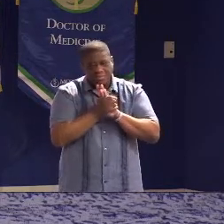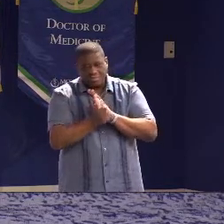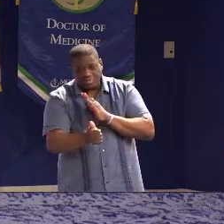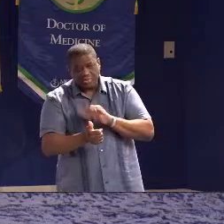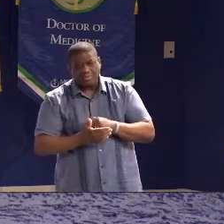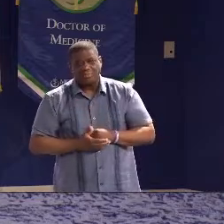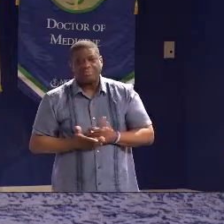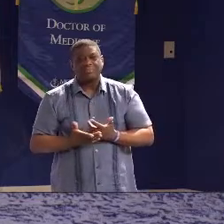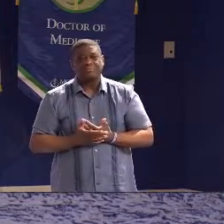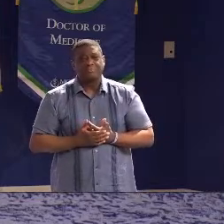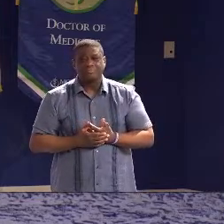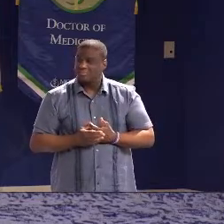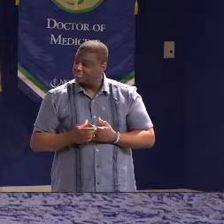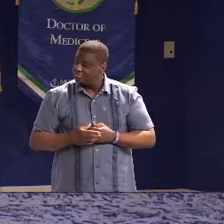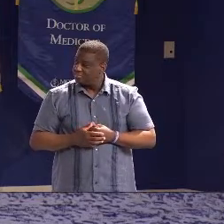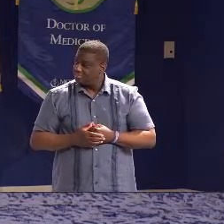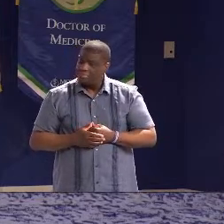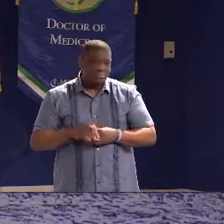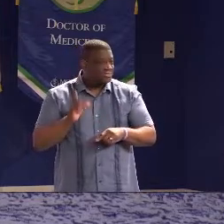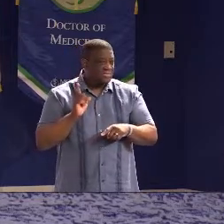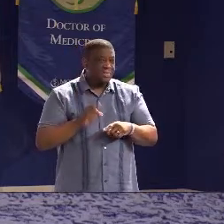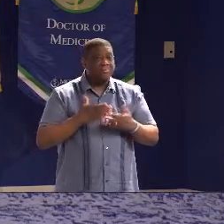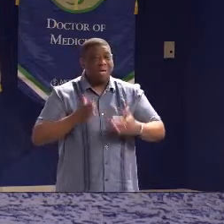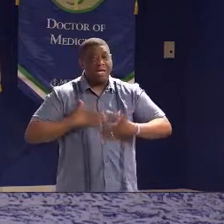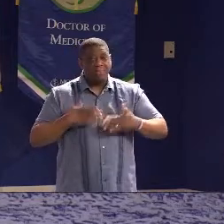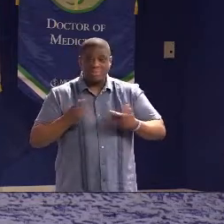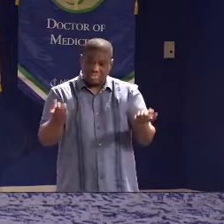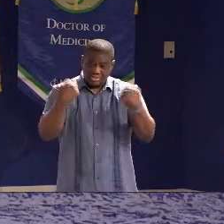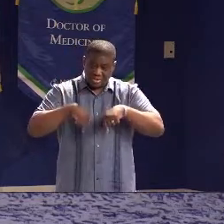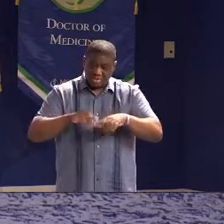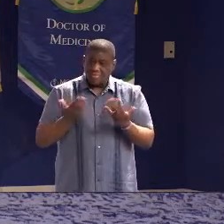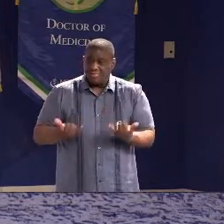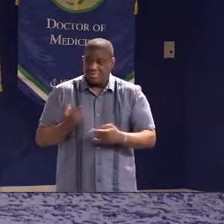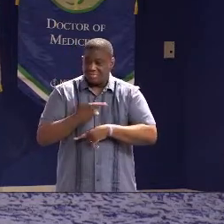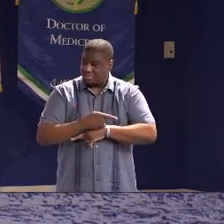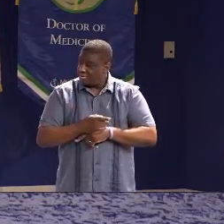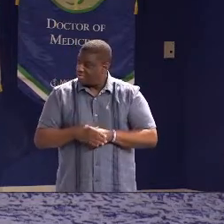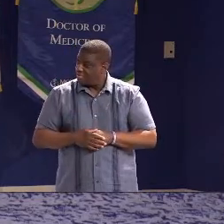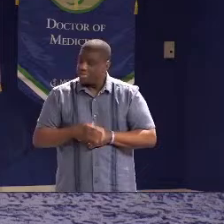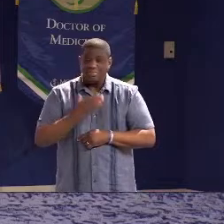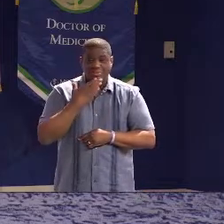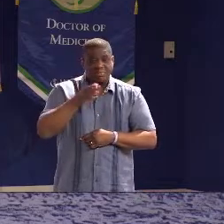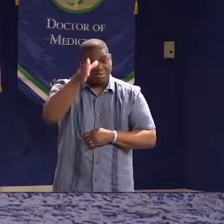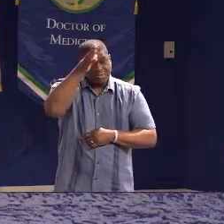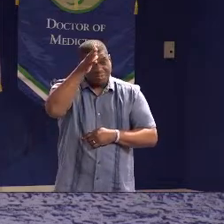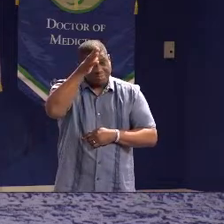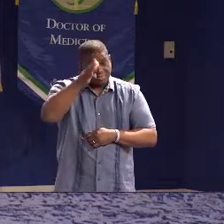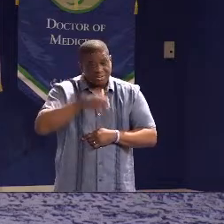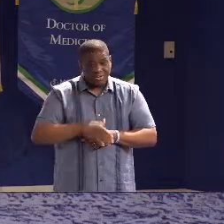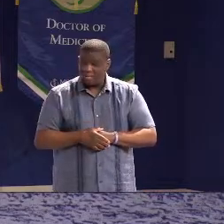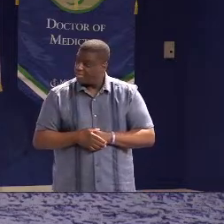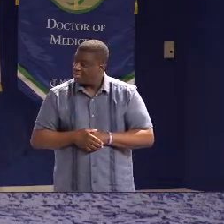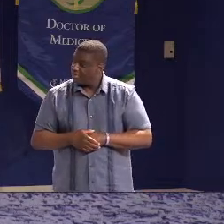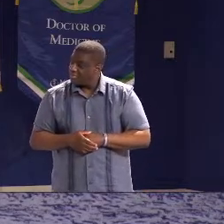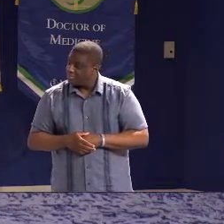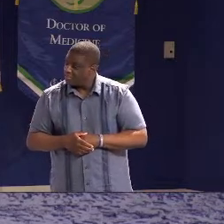So I'm really glad she could make it here today. I also want to say thank you to my dad, who